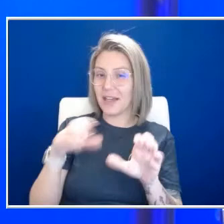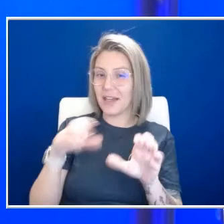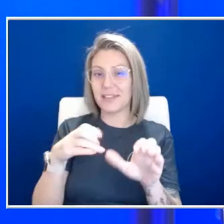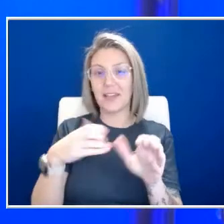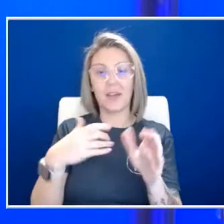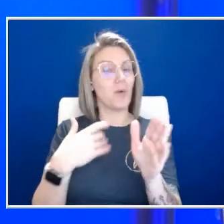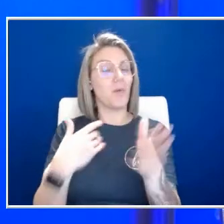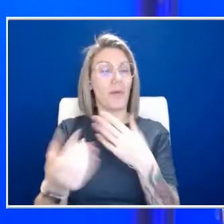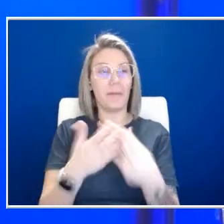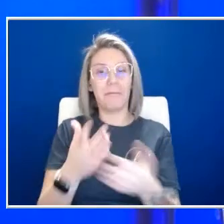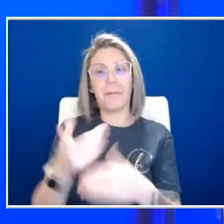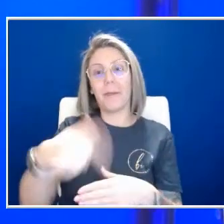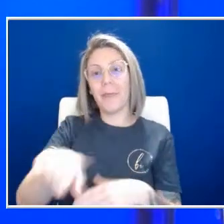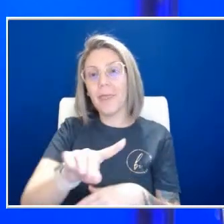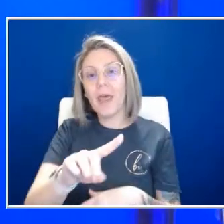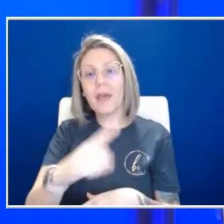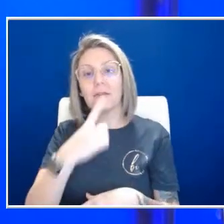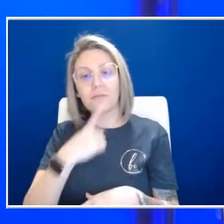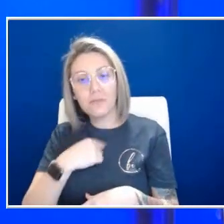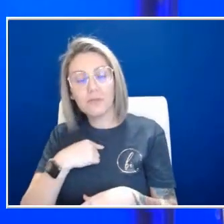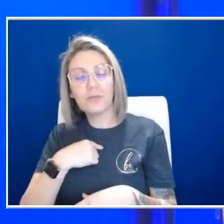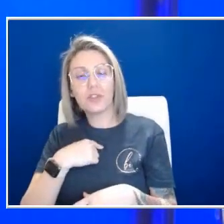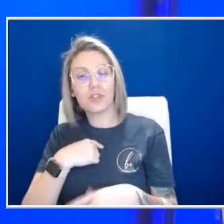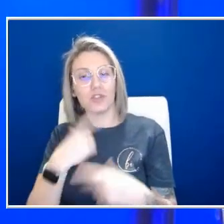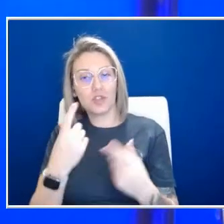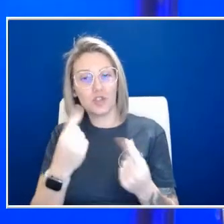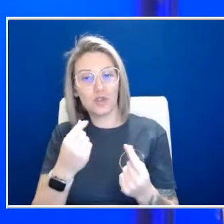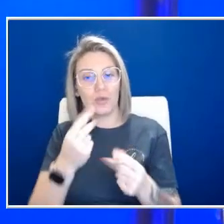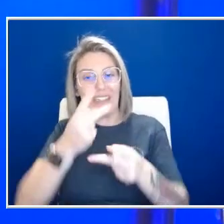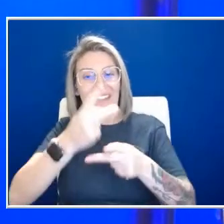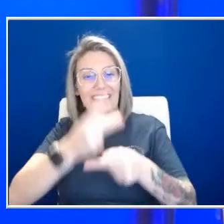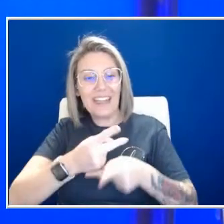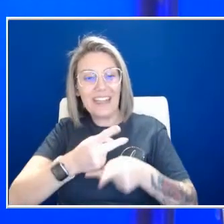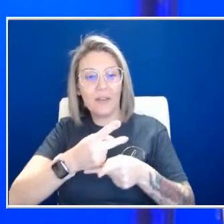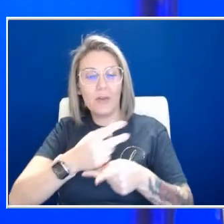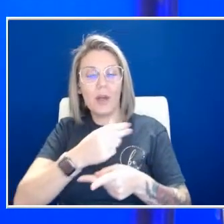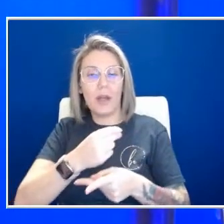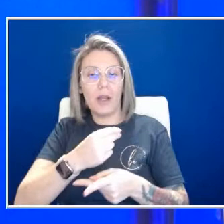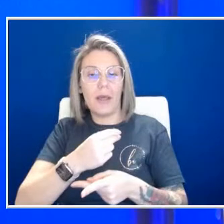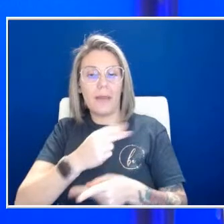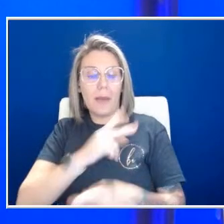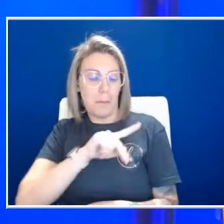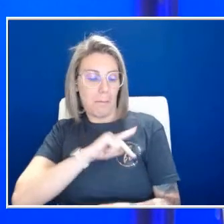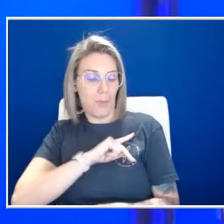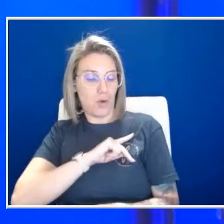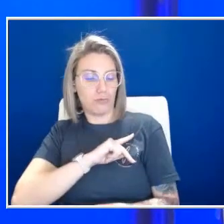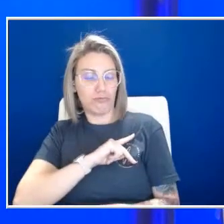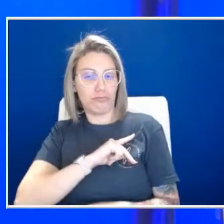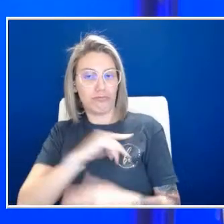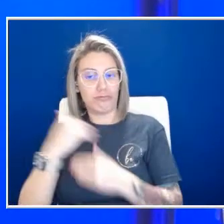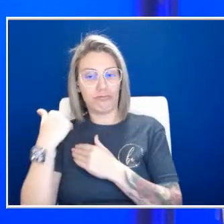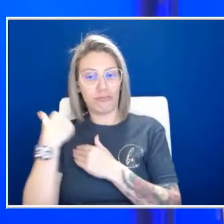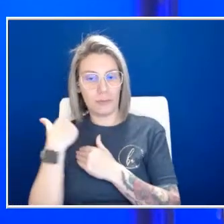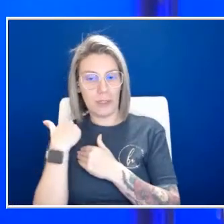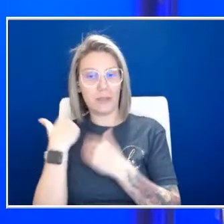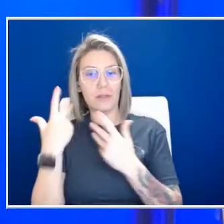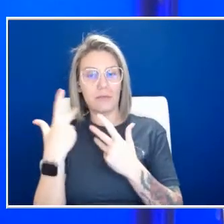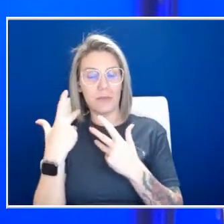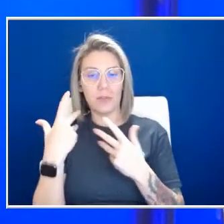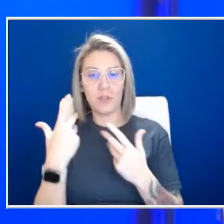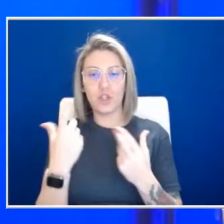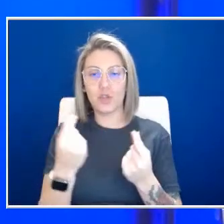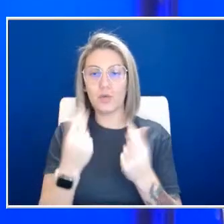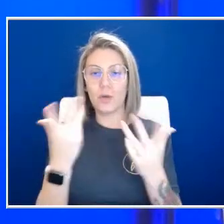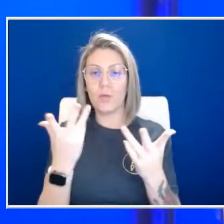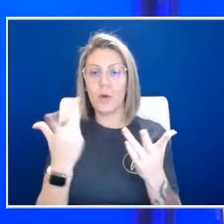do very carefully. And I think the personal responsibility of doing what we're asked to do to follow